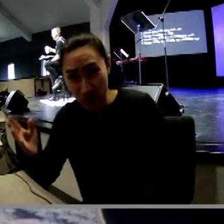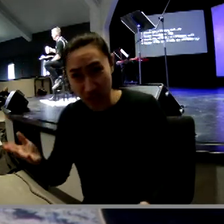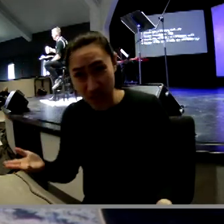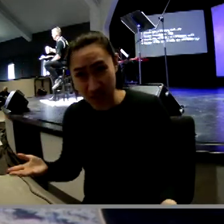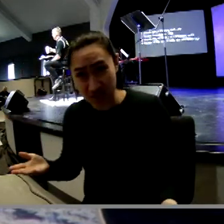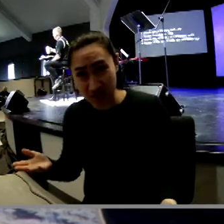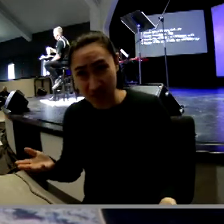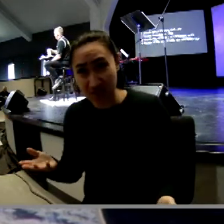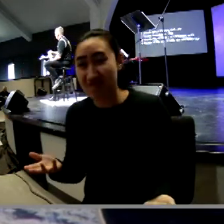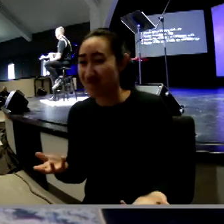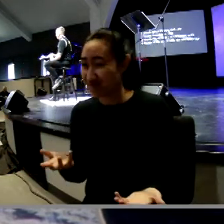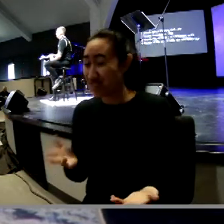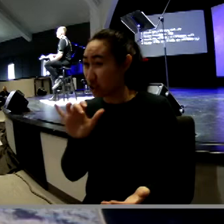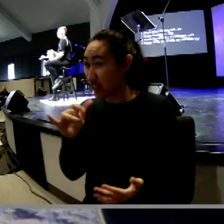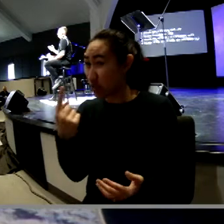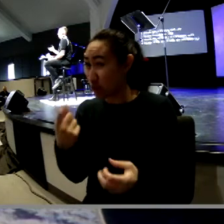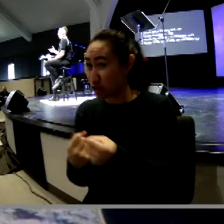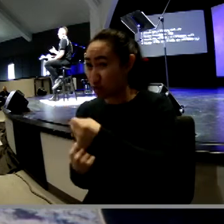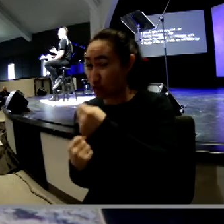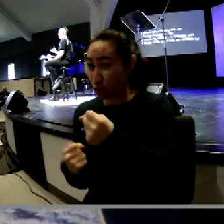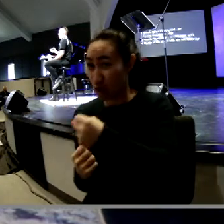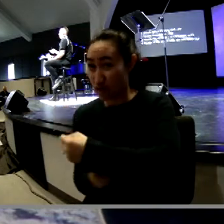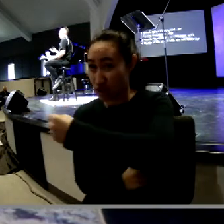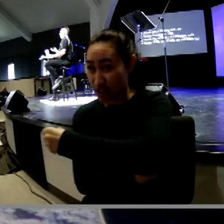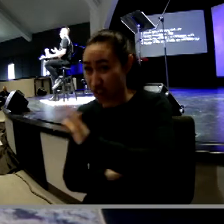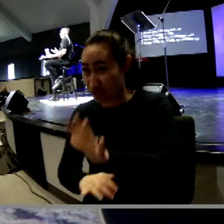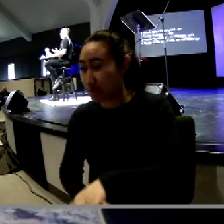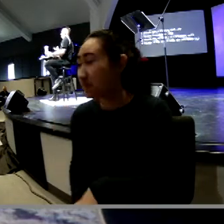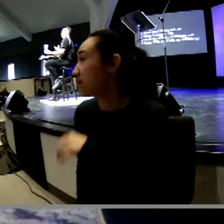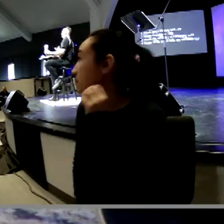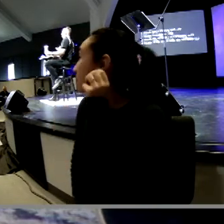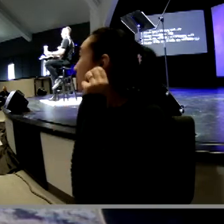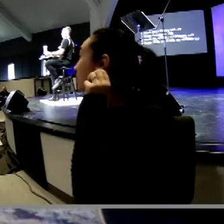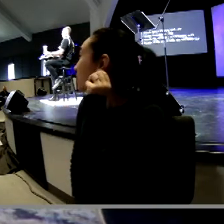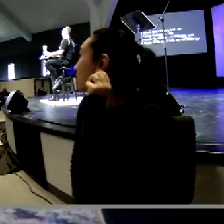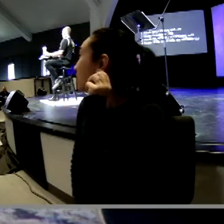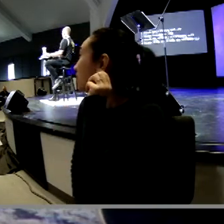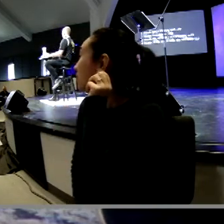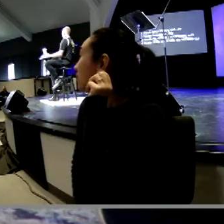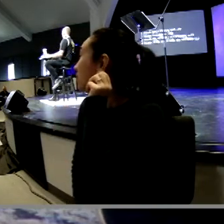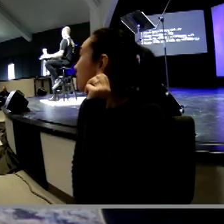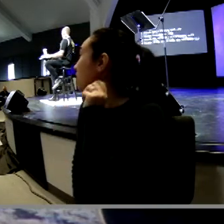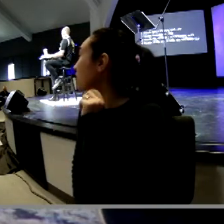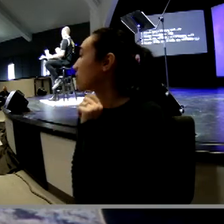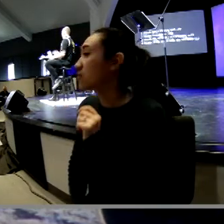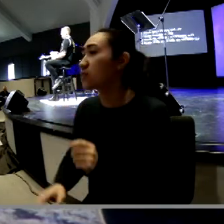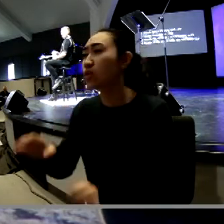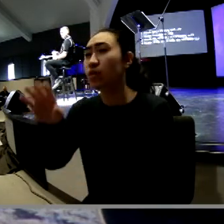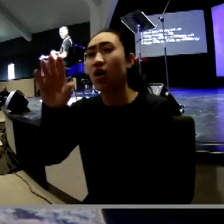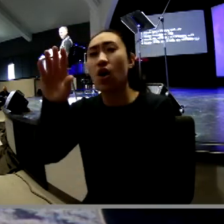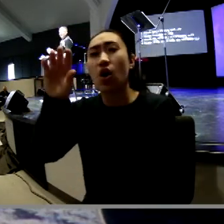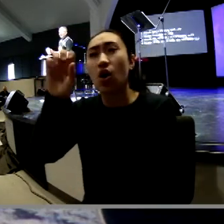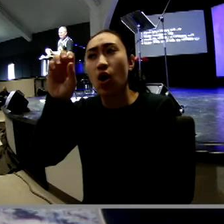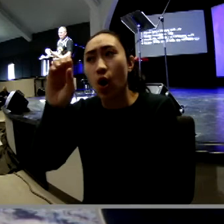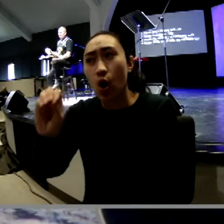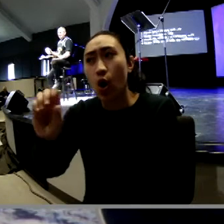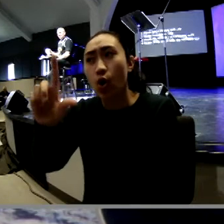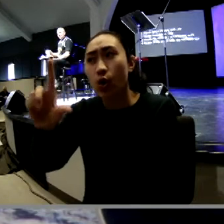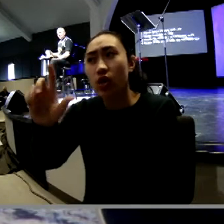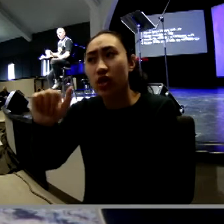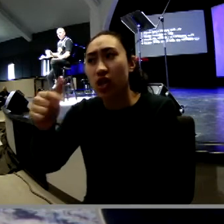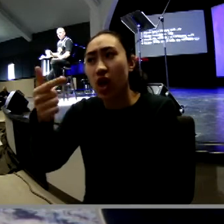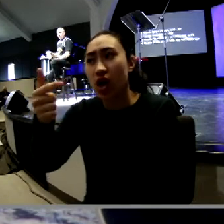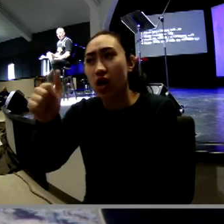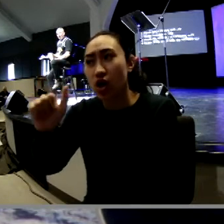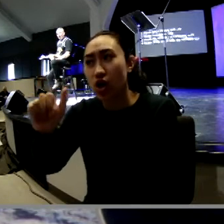oligarch? I see this word all over the place that they're seizing these oligarchs. Like, it sounds